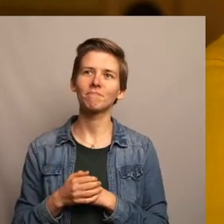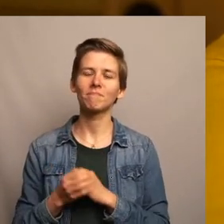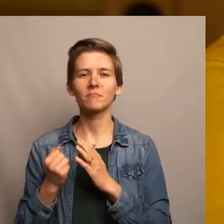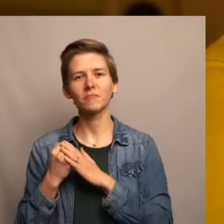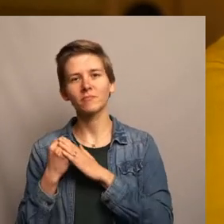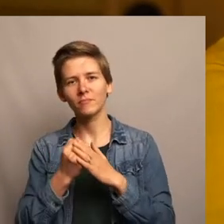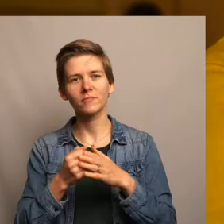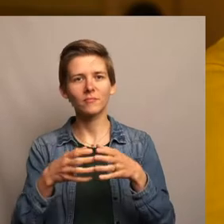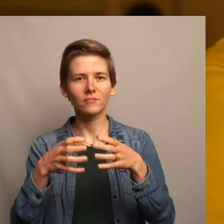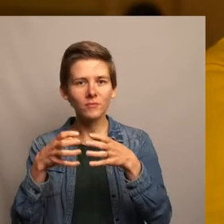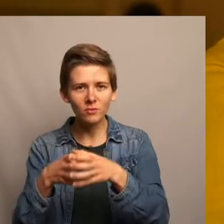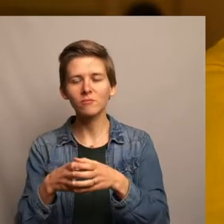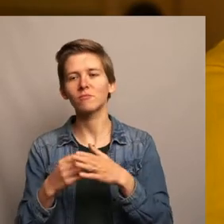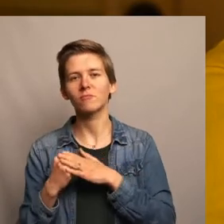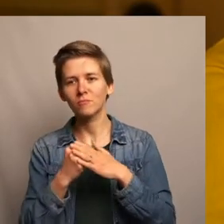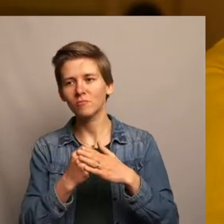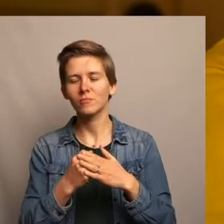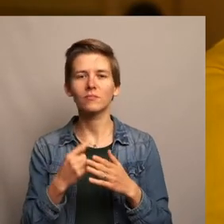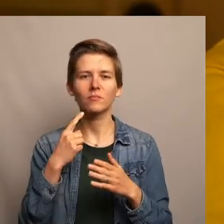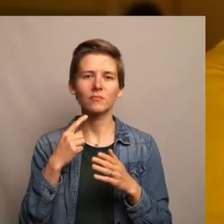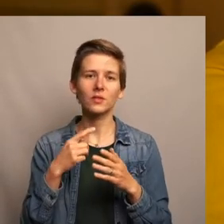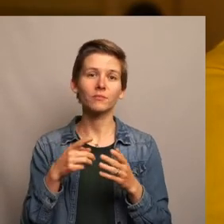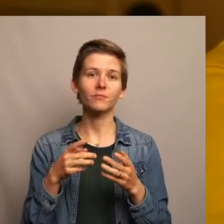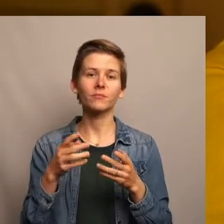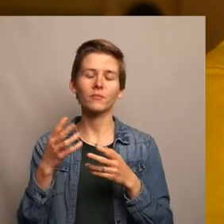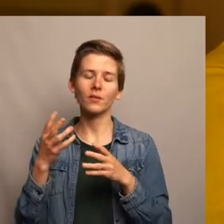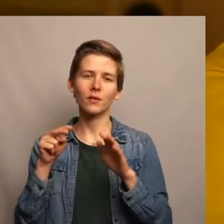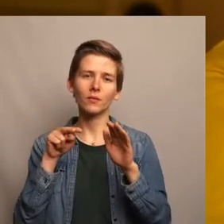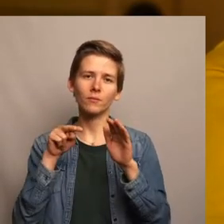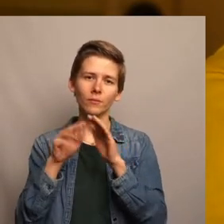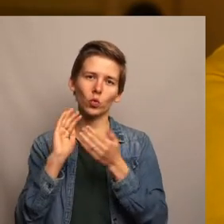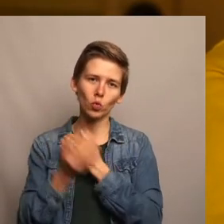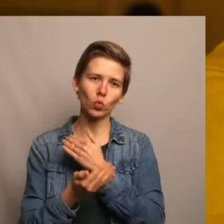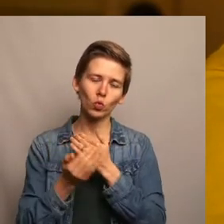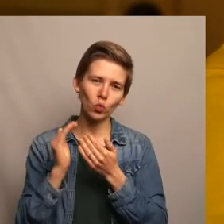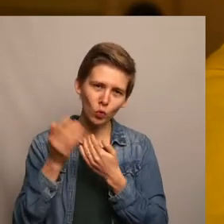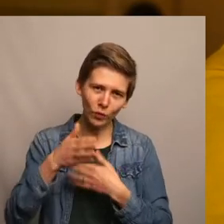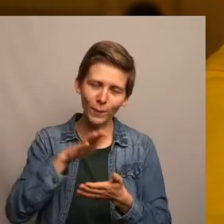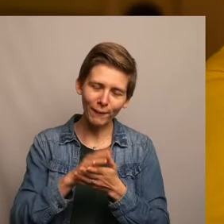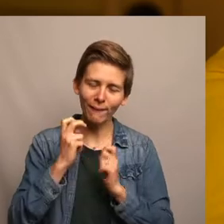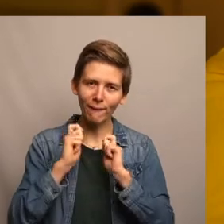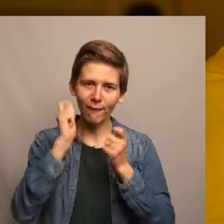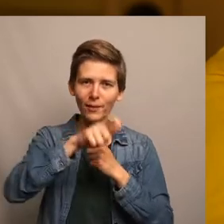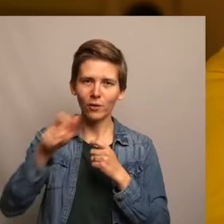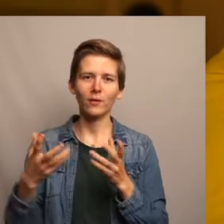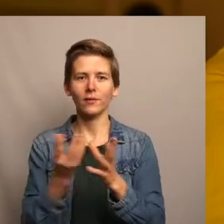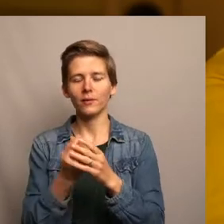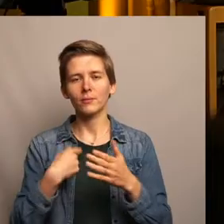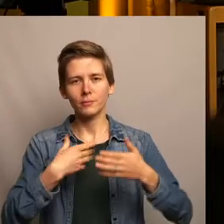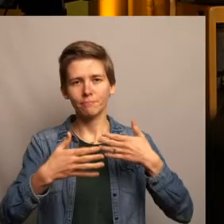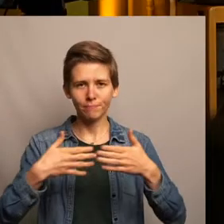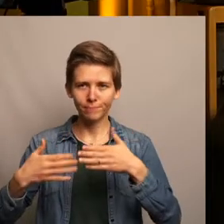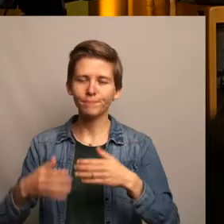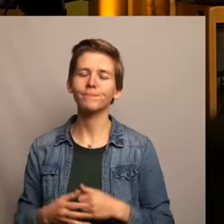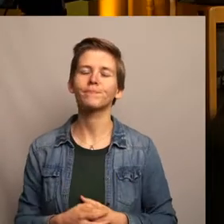different way, and especially working with asylum seeker and people who arrived to Finland during like those few years. Yes,